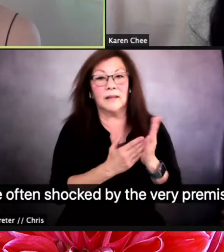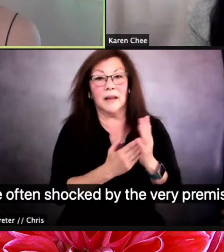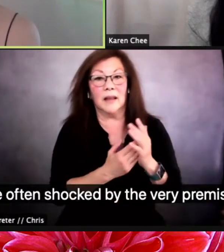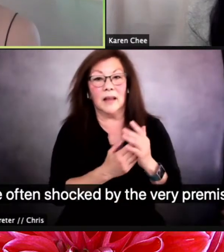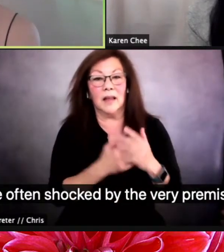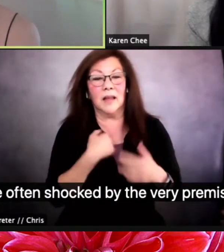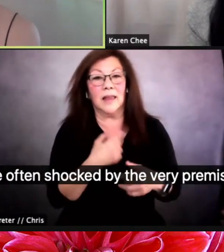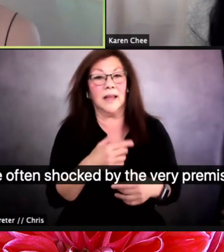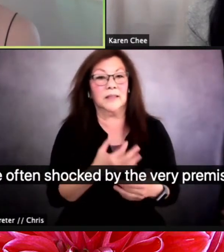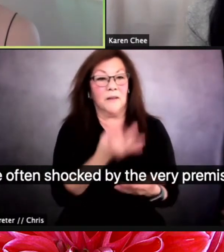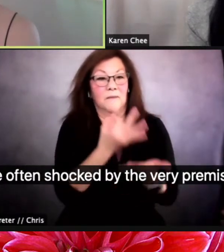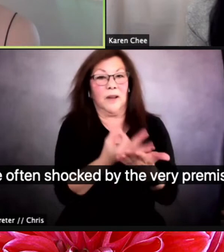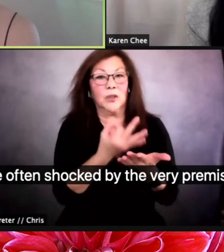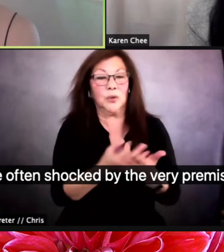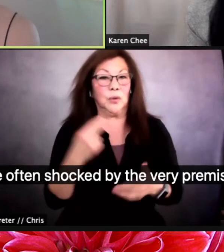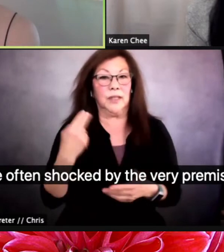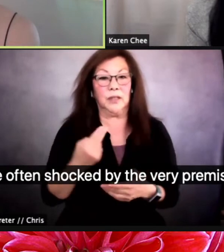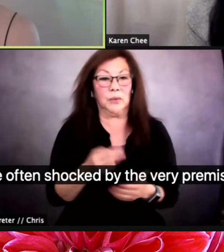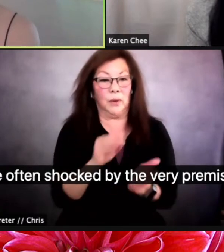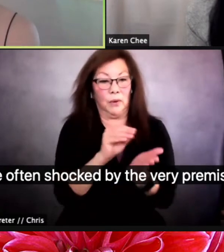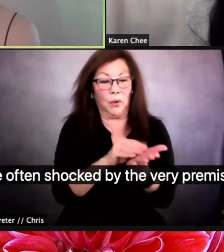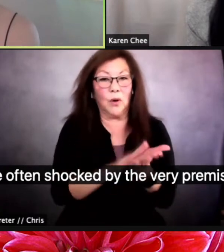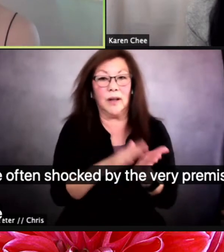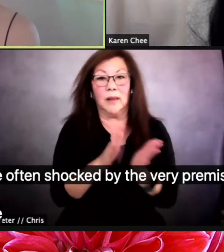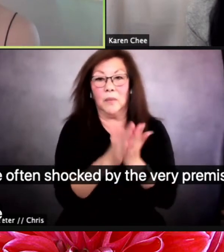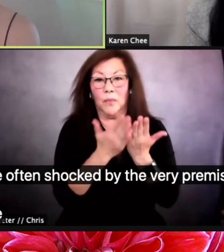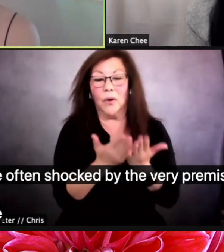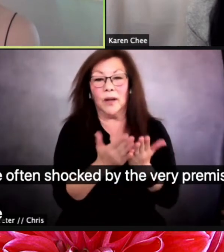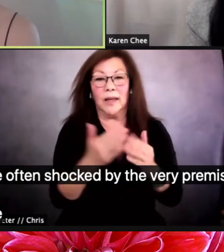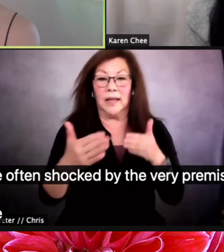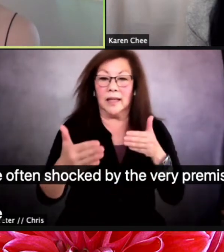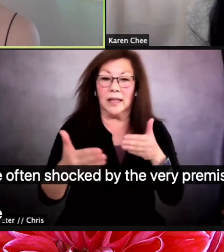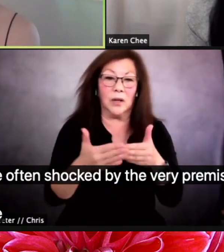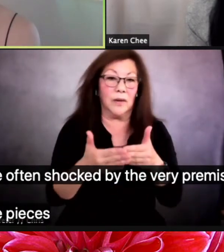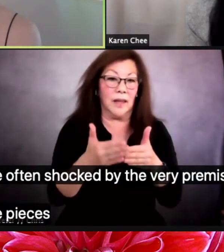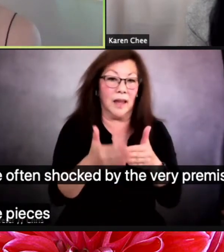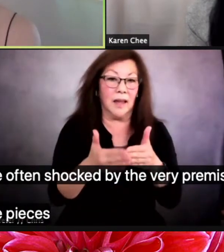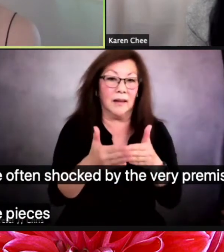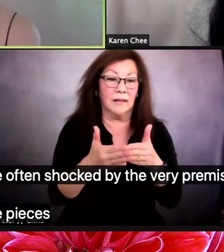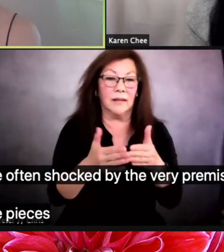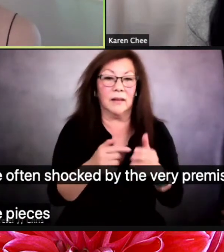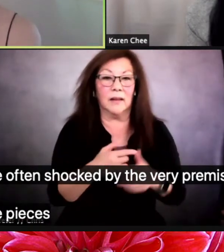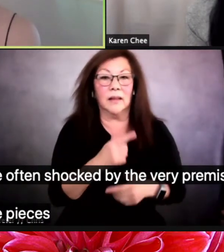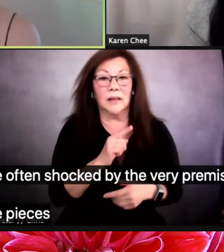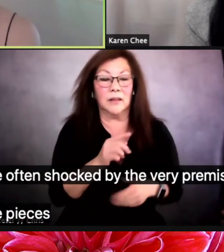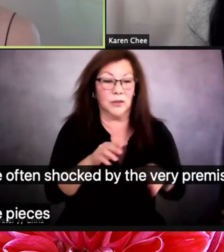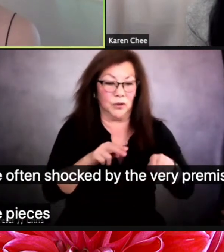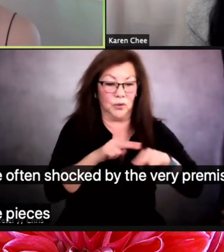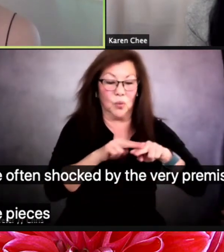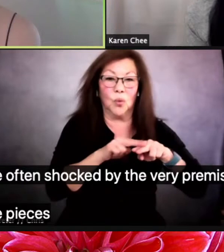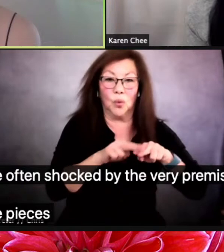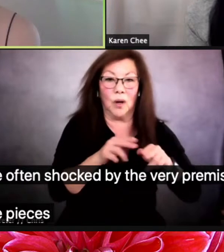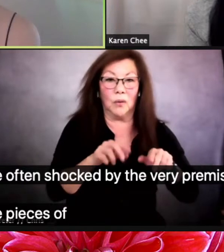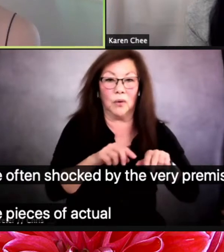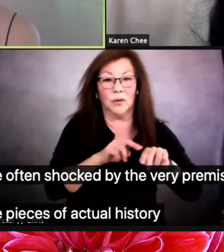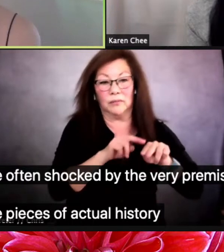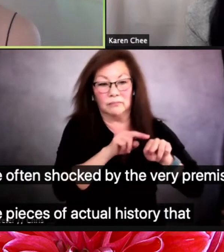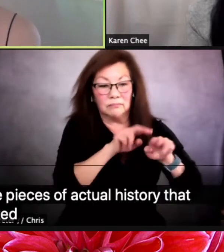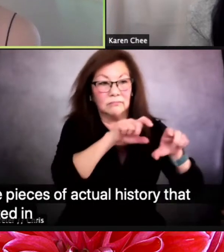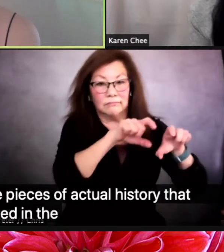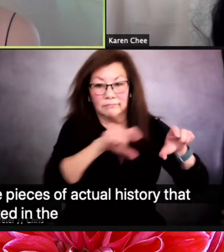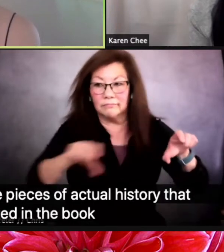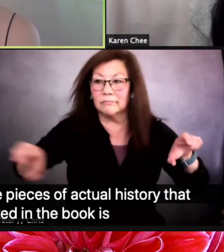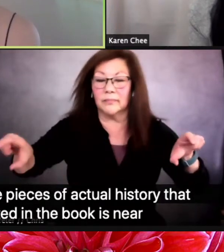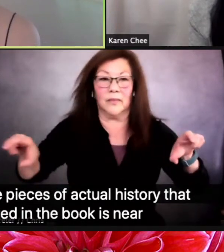factual history that I incorporated in the book is at near the end, there is this railroad spanning the United States that is completed,